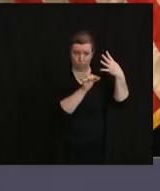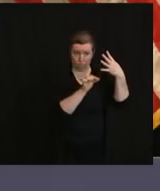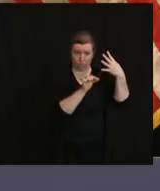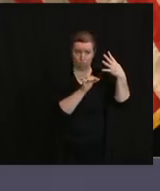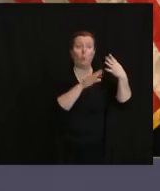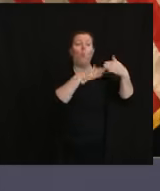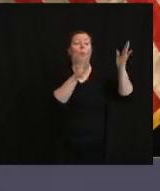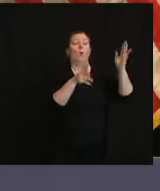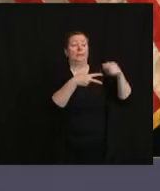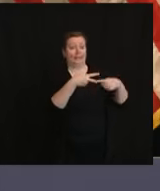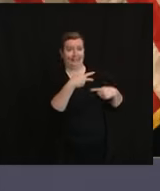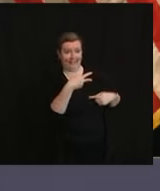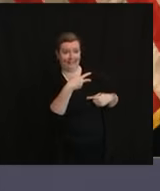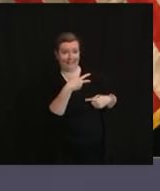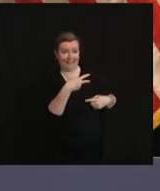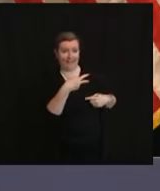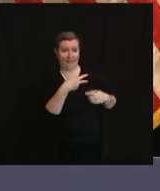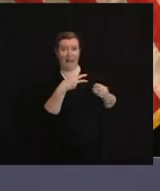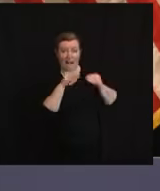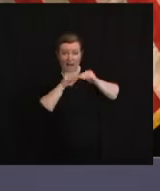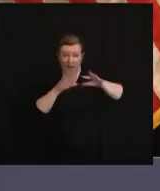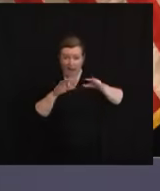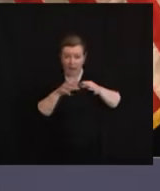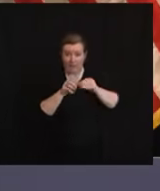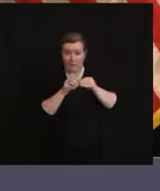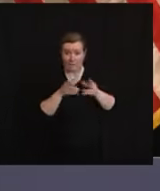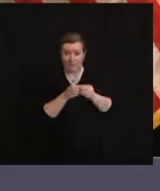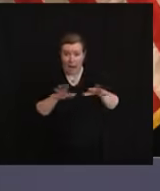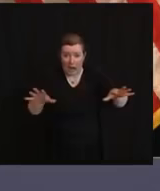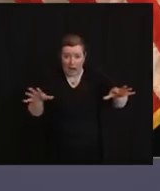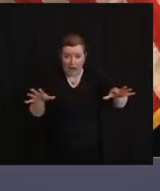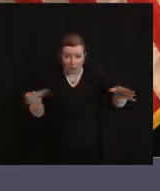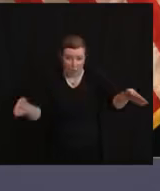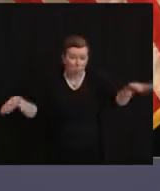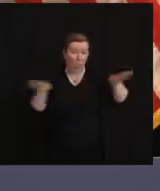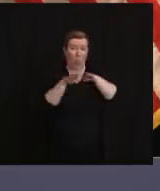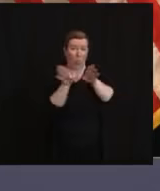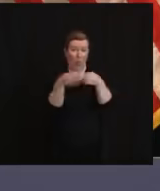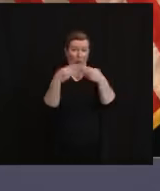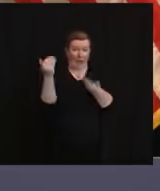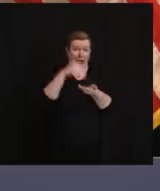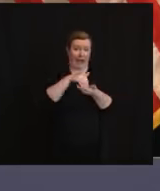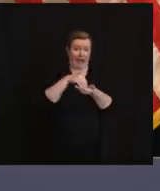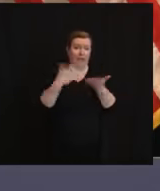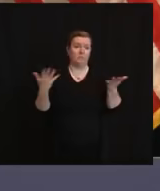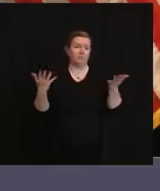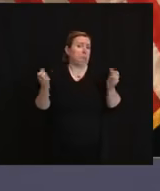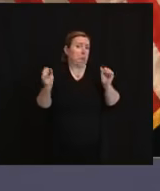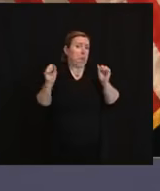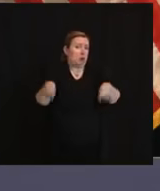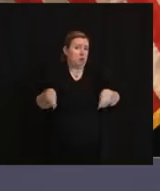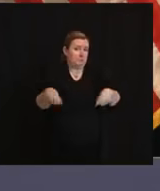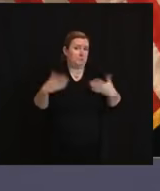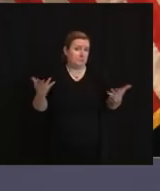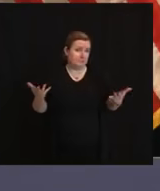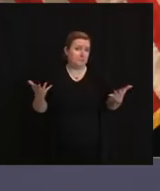Unfortunately, yes, but we hope not to. But as the folks to my right will remind me, and Christina in particular, and